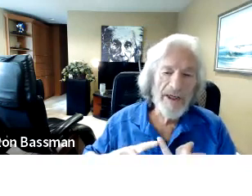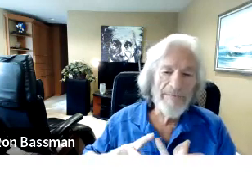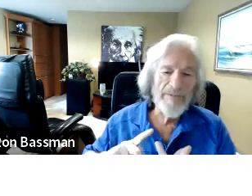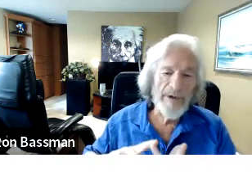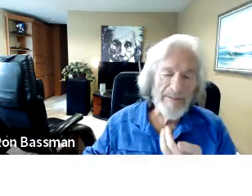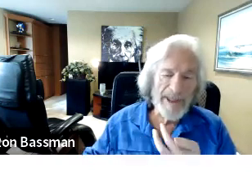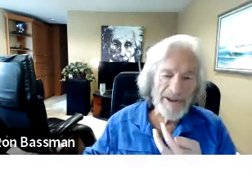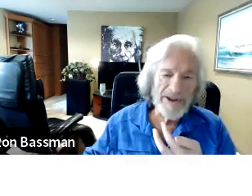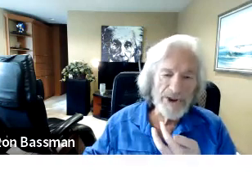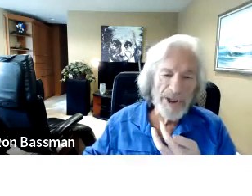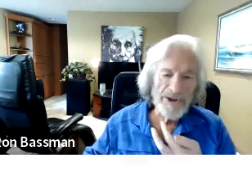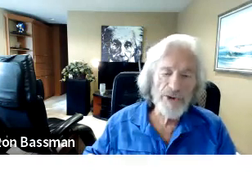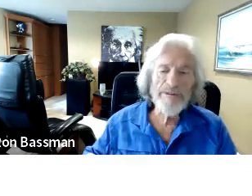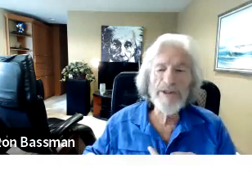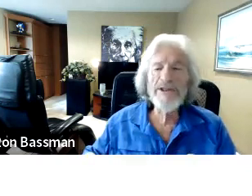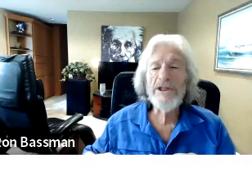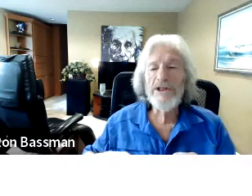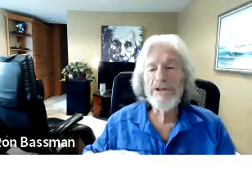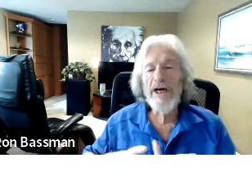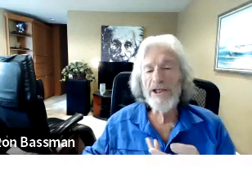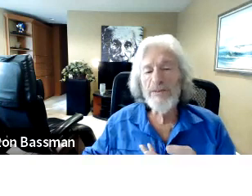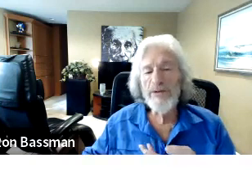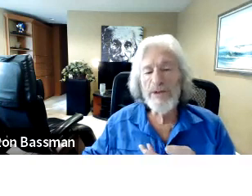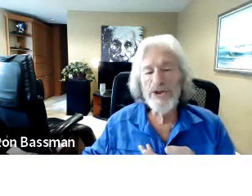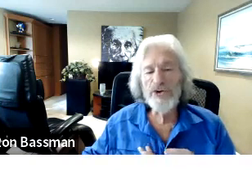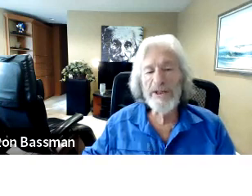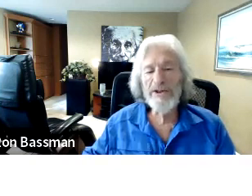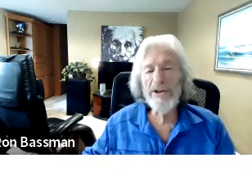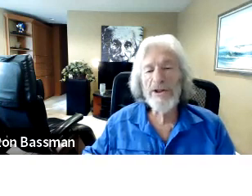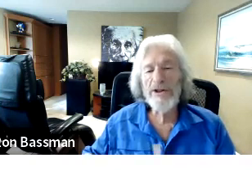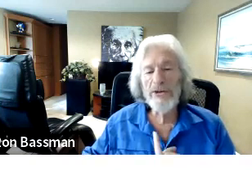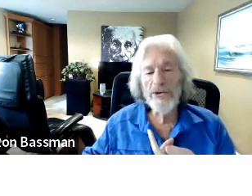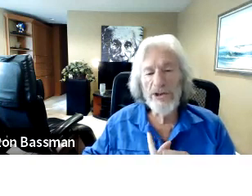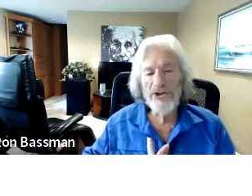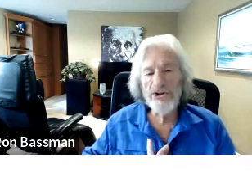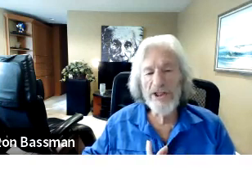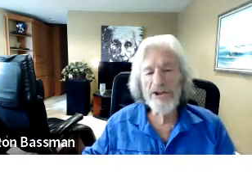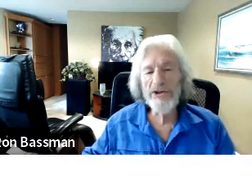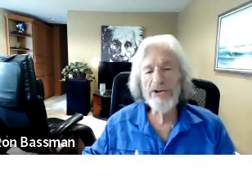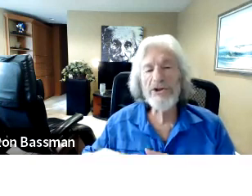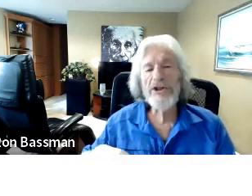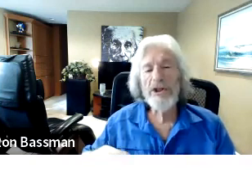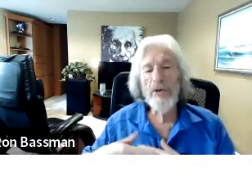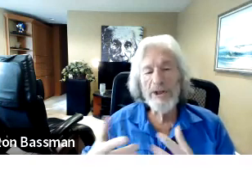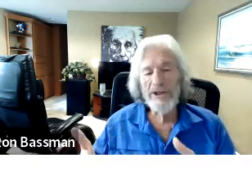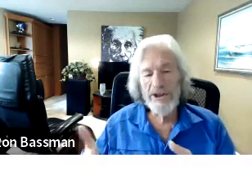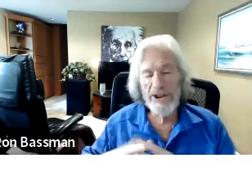who's recommending the shock treatment, the hospital administrator, local